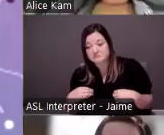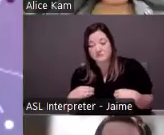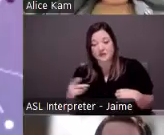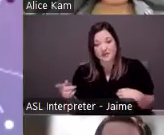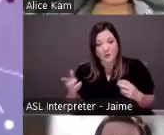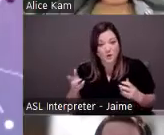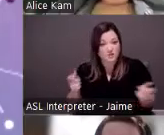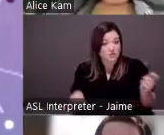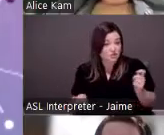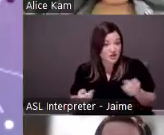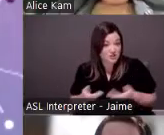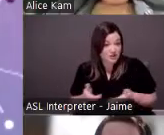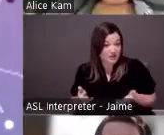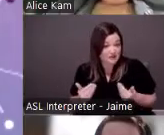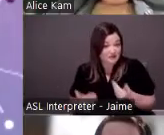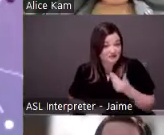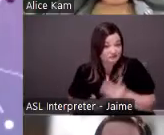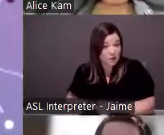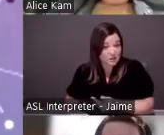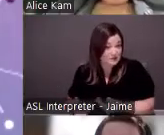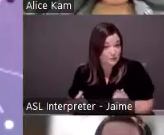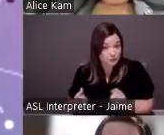things.